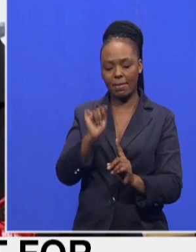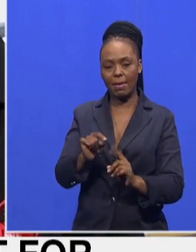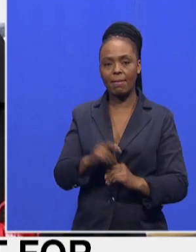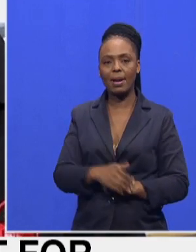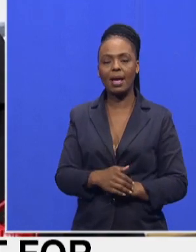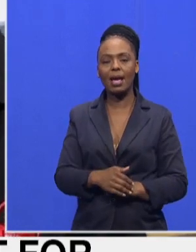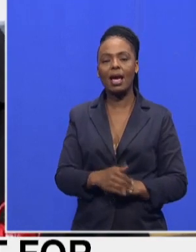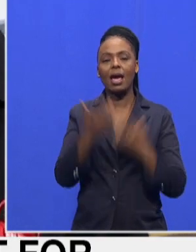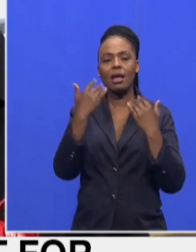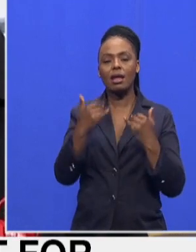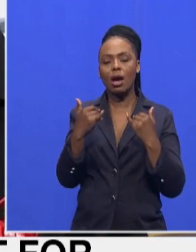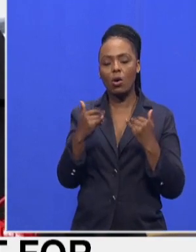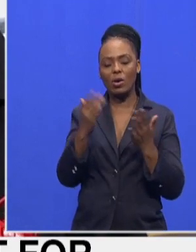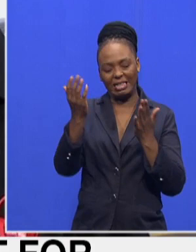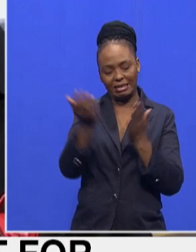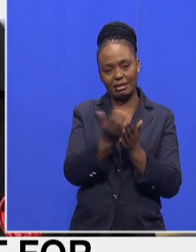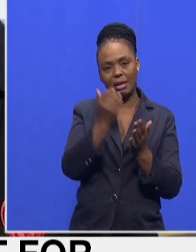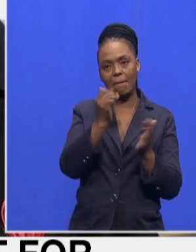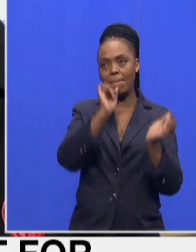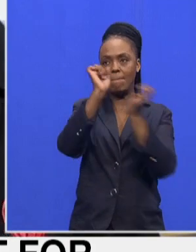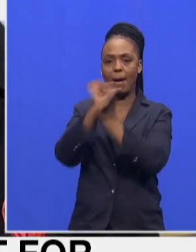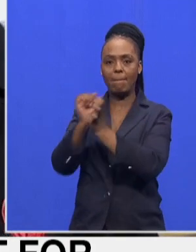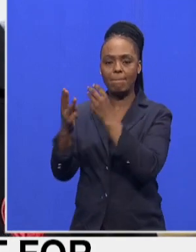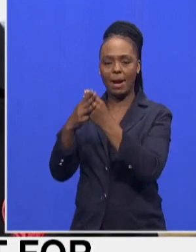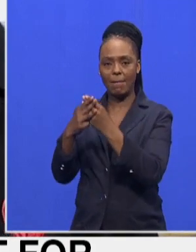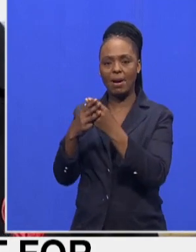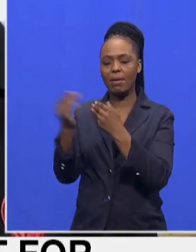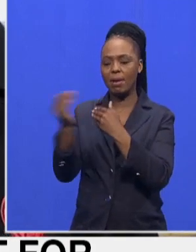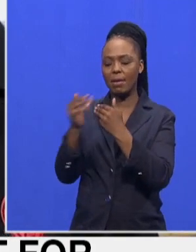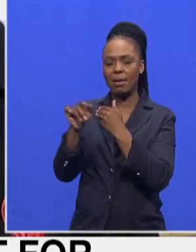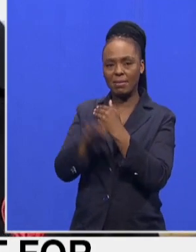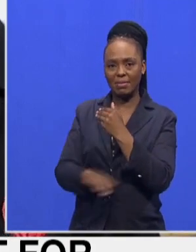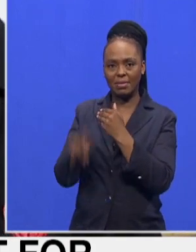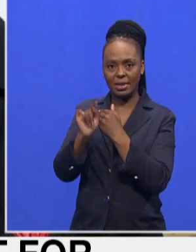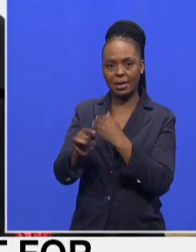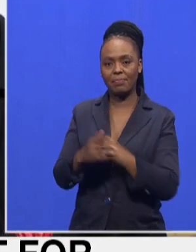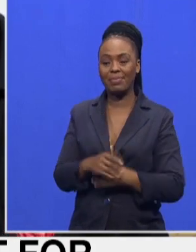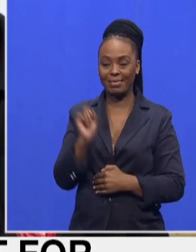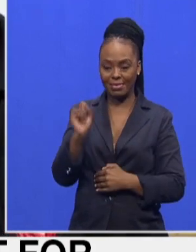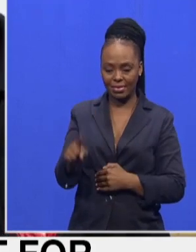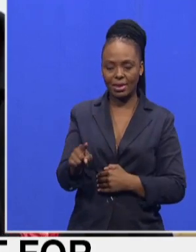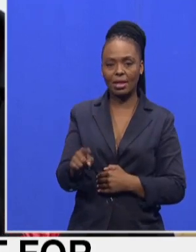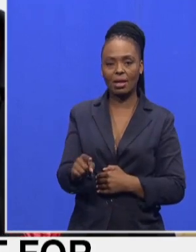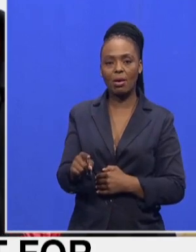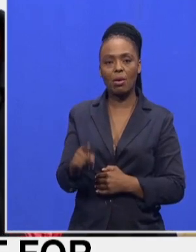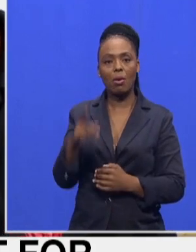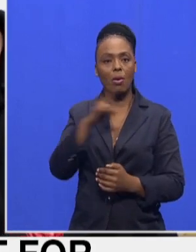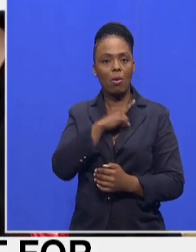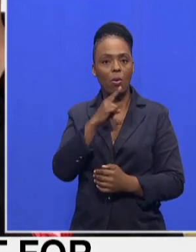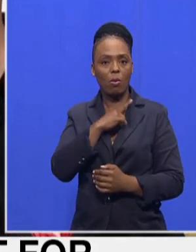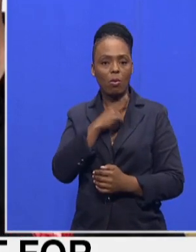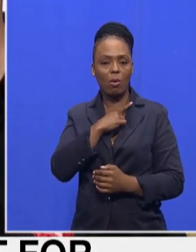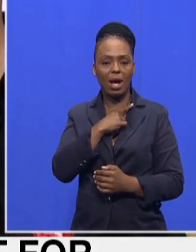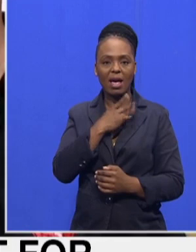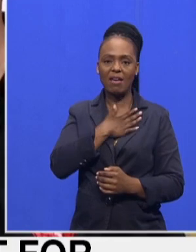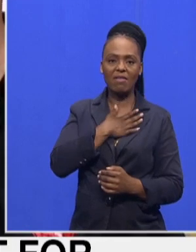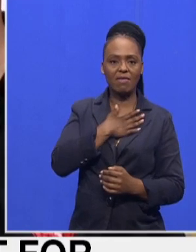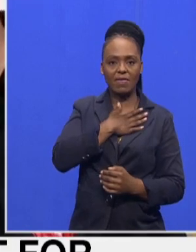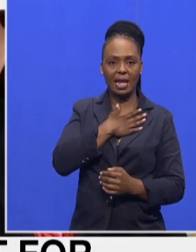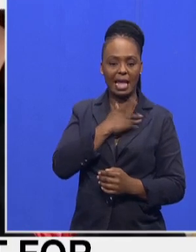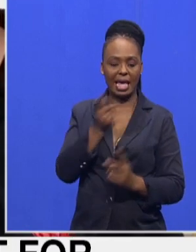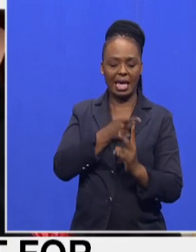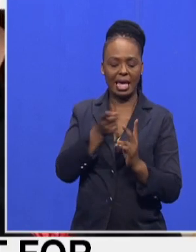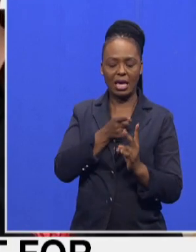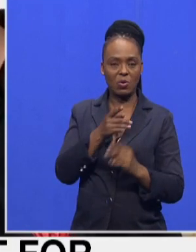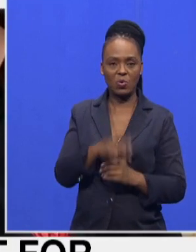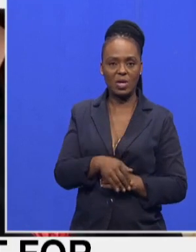police station in the Rondebosch area, to which then apparently, because they felt that there was a threat from students,